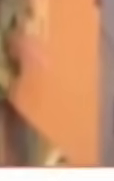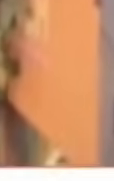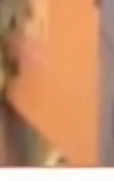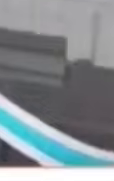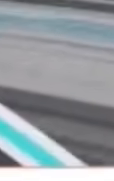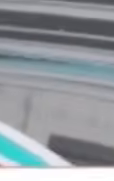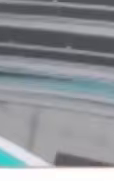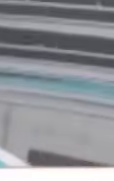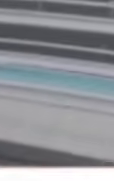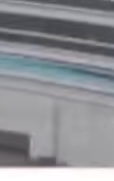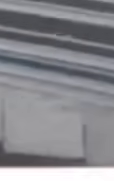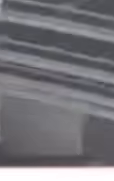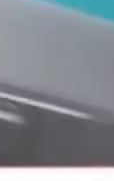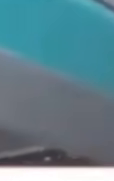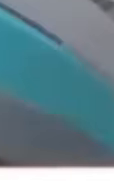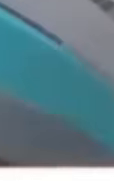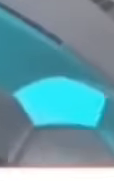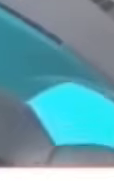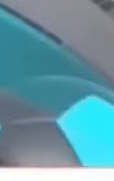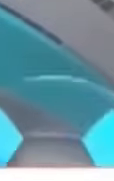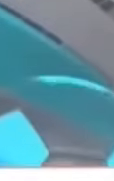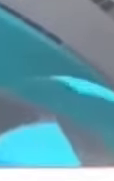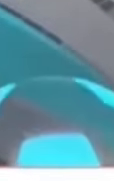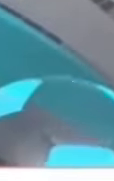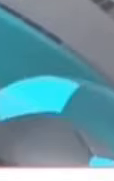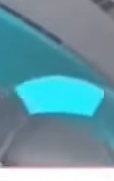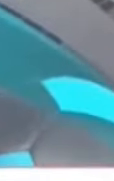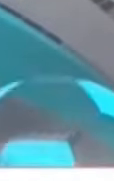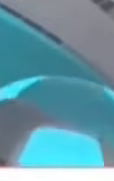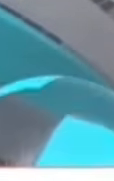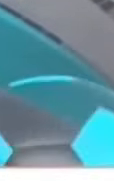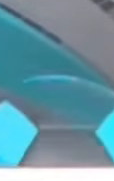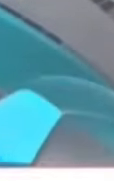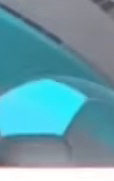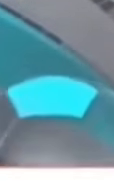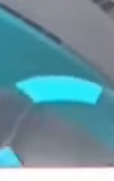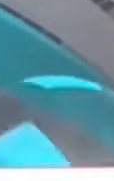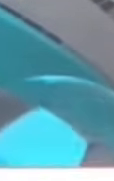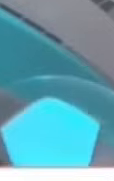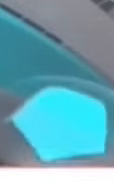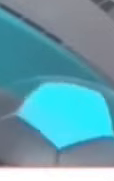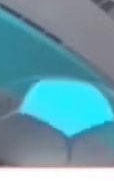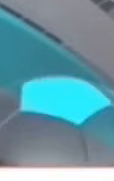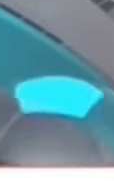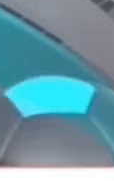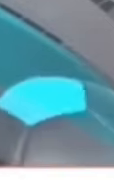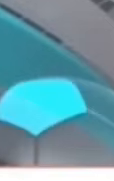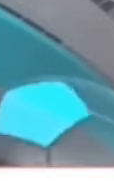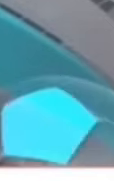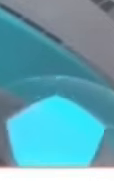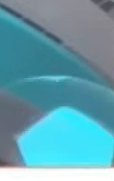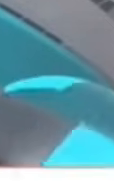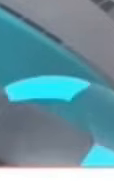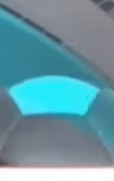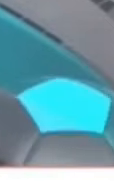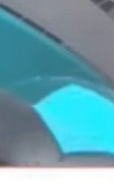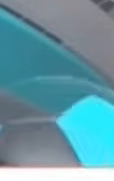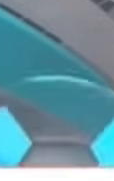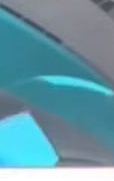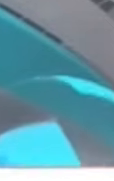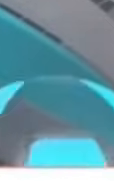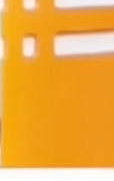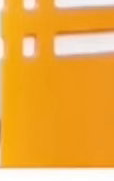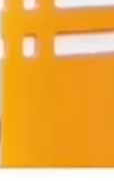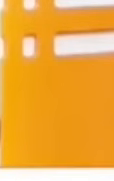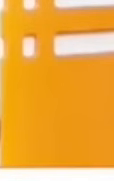Tomiyasu wamulabye. Baba Liverpool bakyayidde Fulham nga nabo beetaaga buwanguzi okulaba nga batangaza emikisa gyabwe egy'okuwangula ekikopo oluvannyuma lw'okwanduka mu